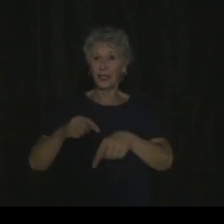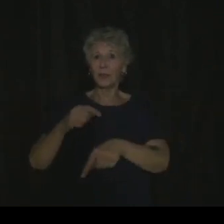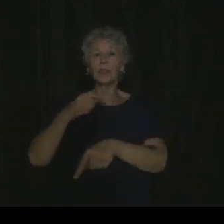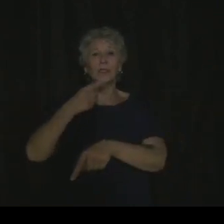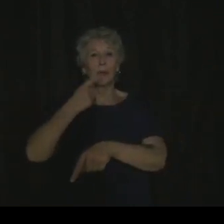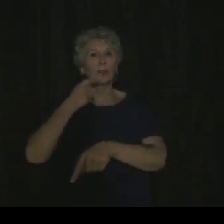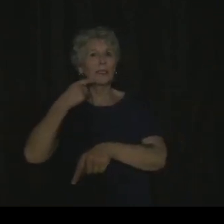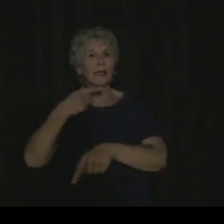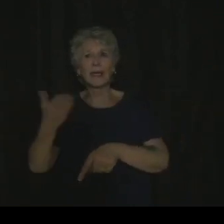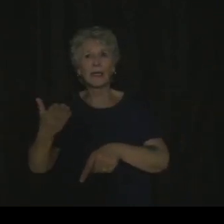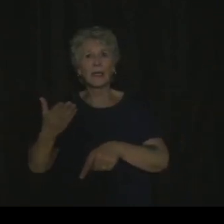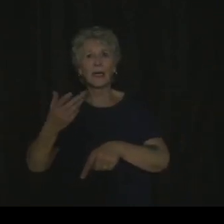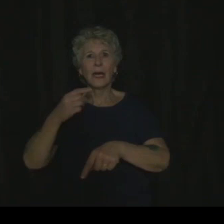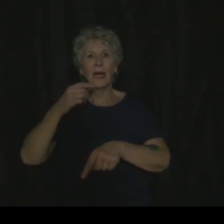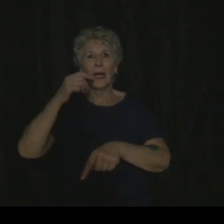something, and